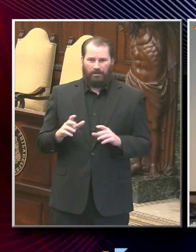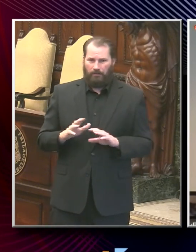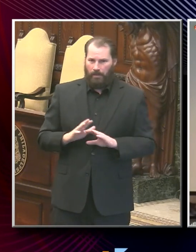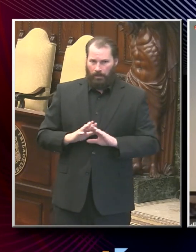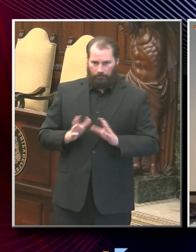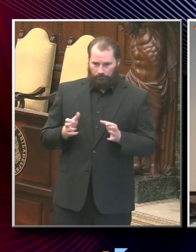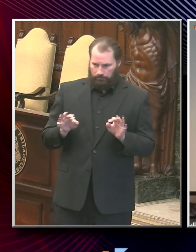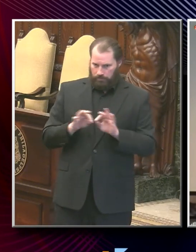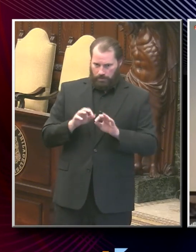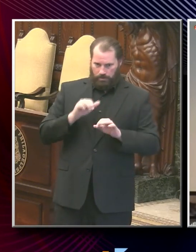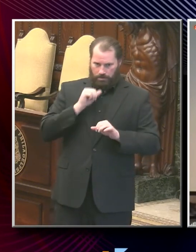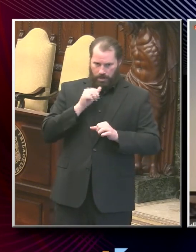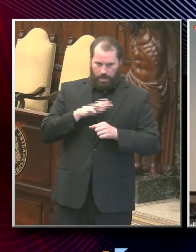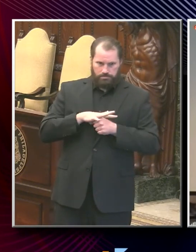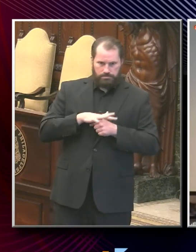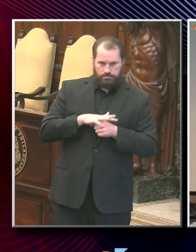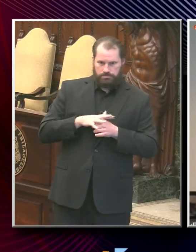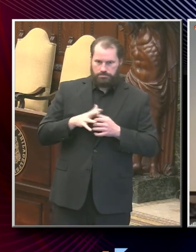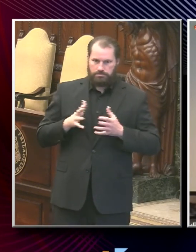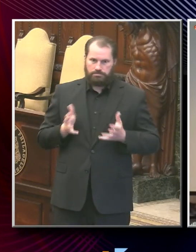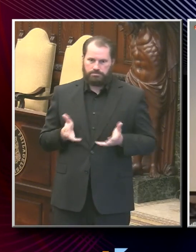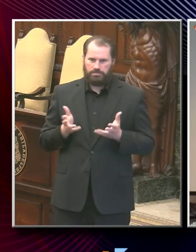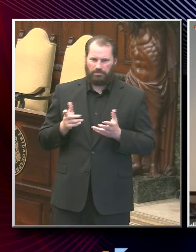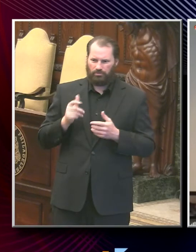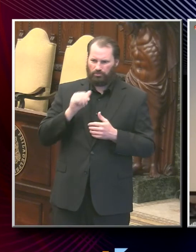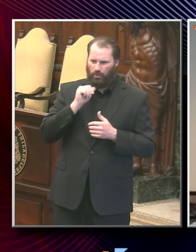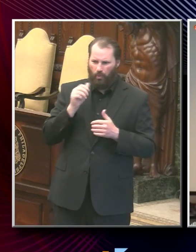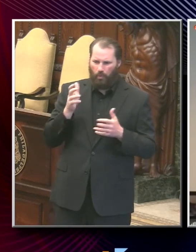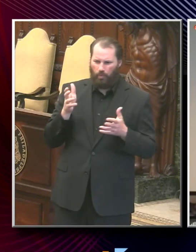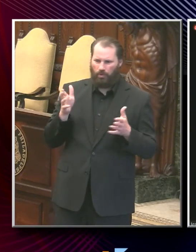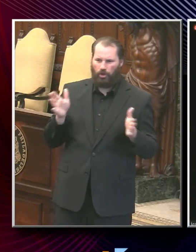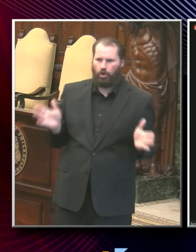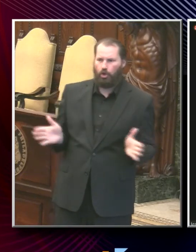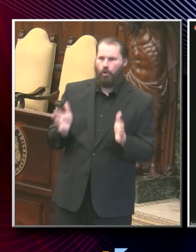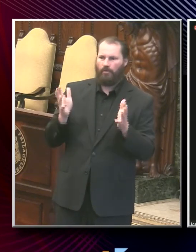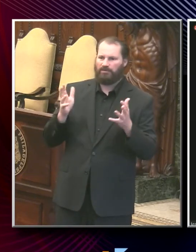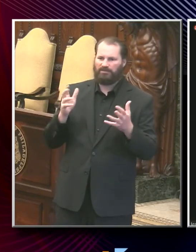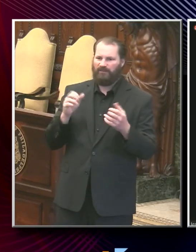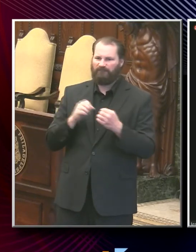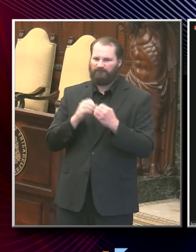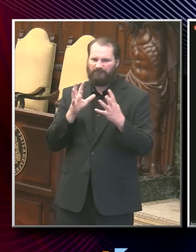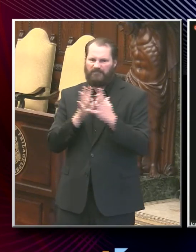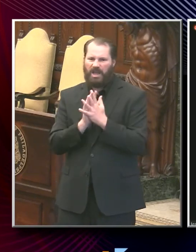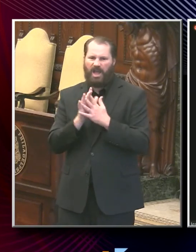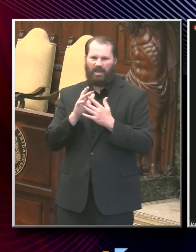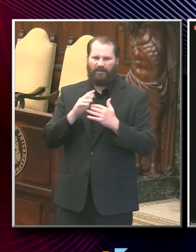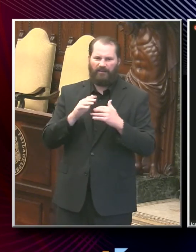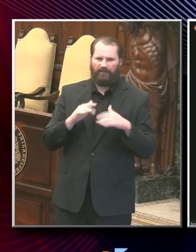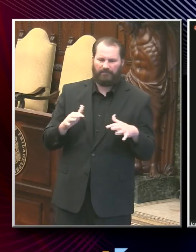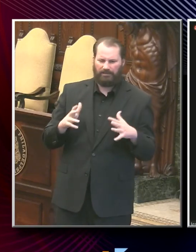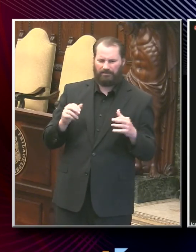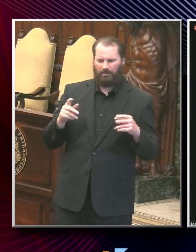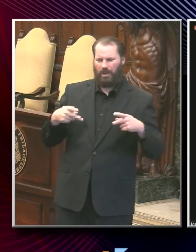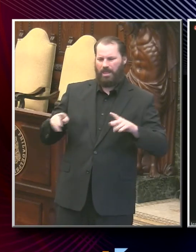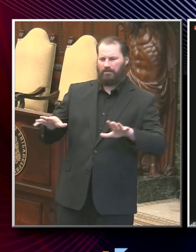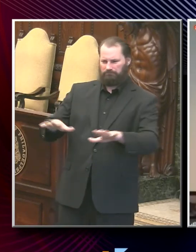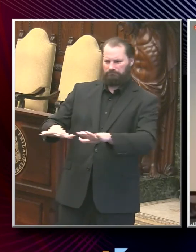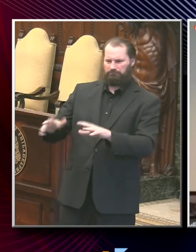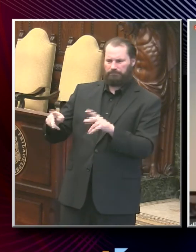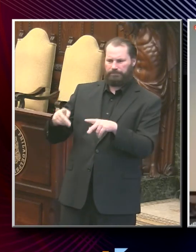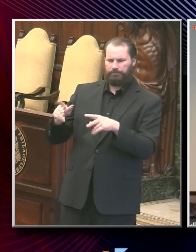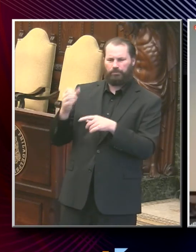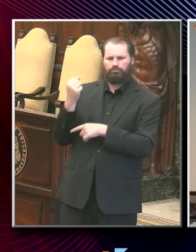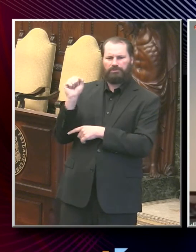I think that's perfectly fair. But that confrontation, that escalation, doesn't serve anybody's purpose and puts